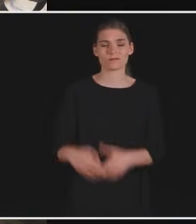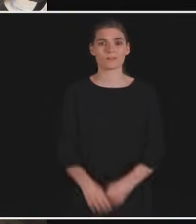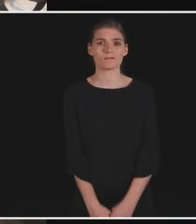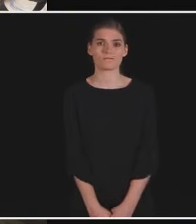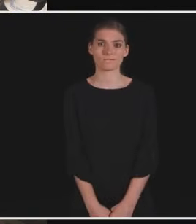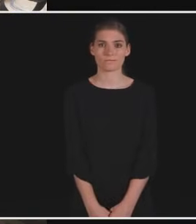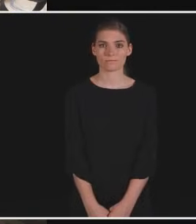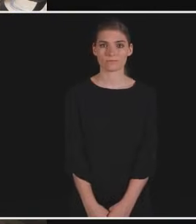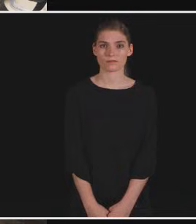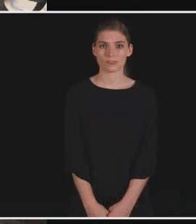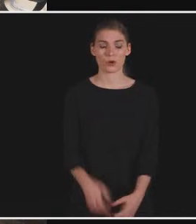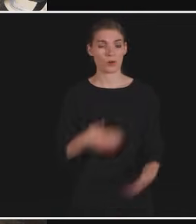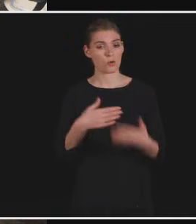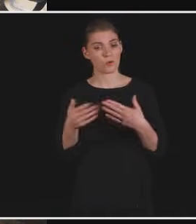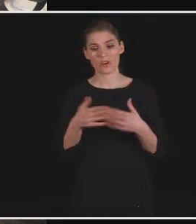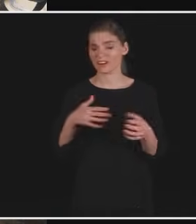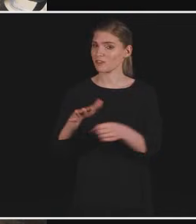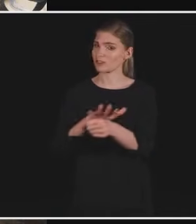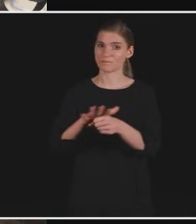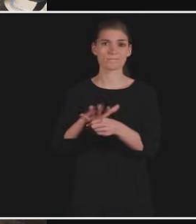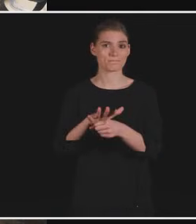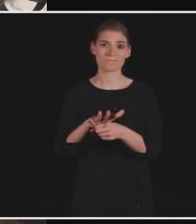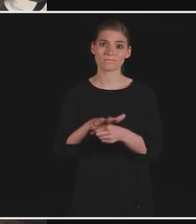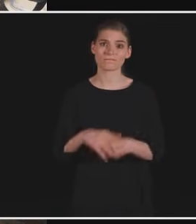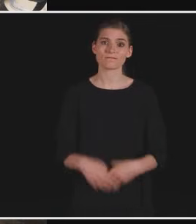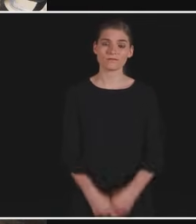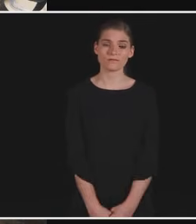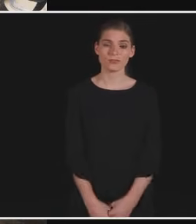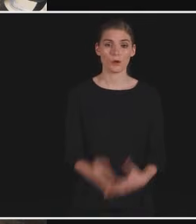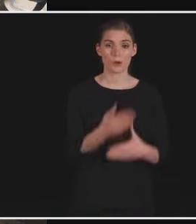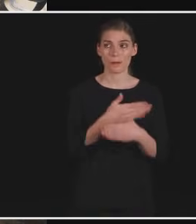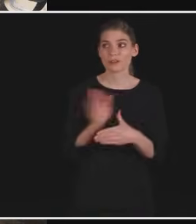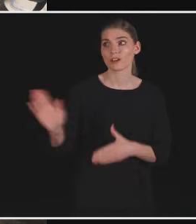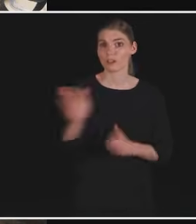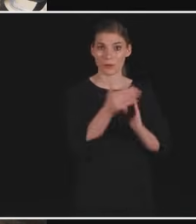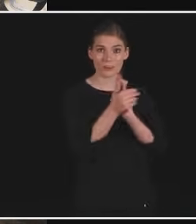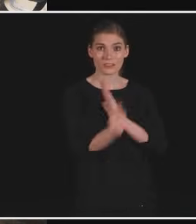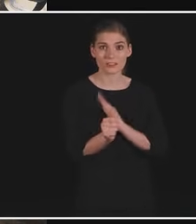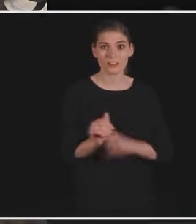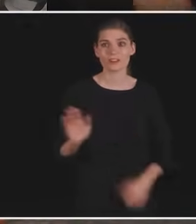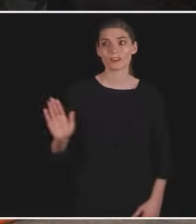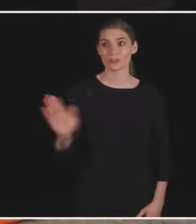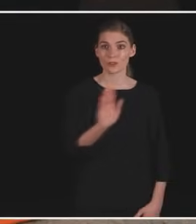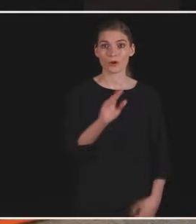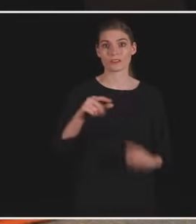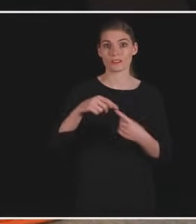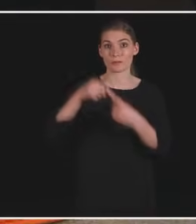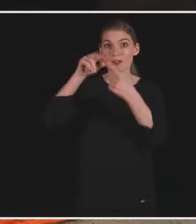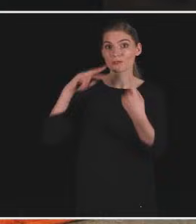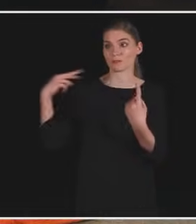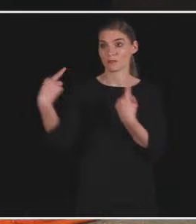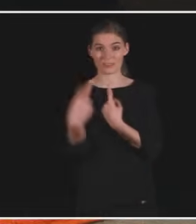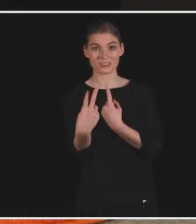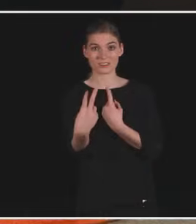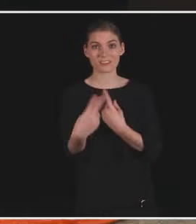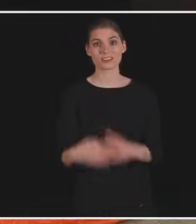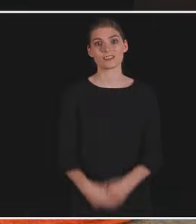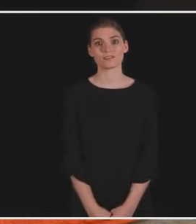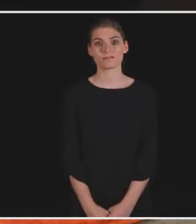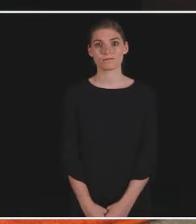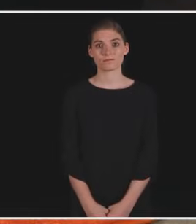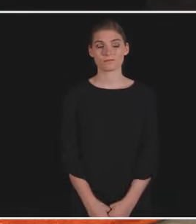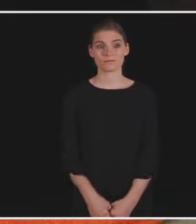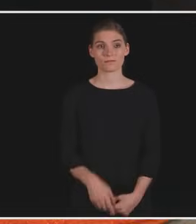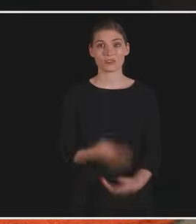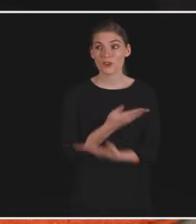best guidance they can get in any field. By sharing your skill set and your unique